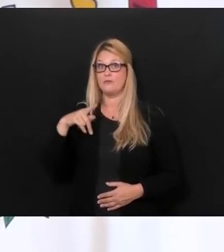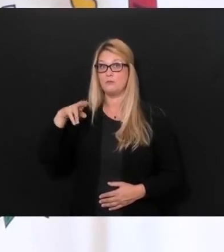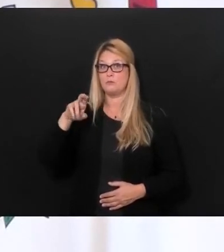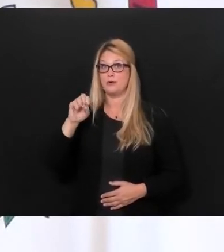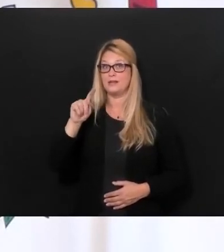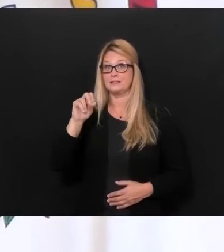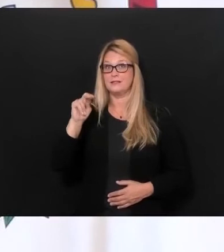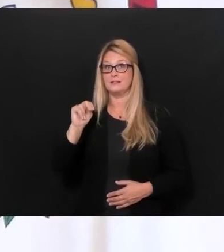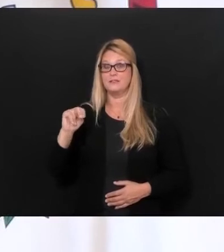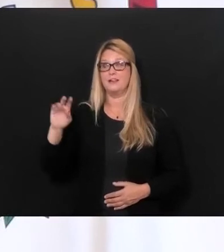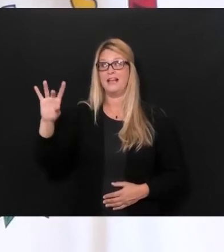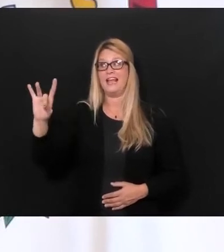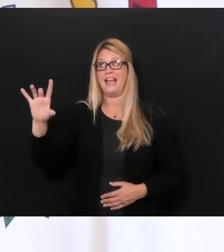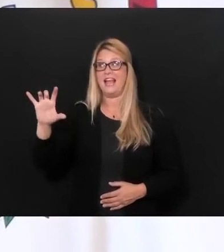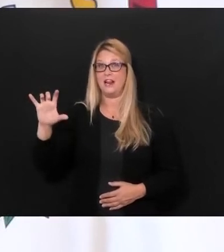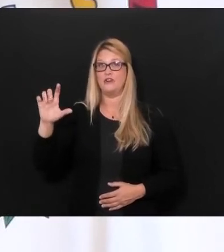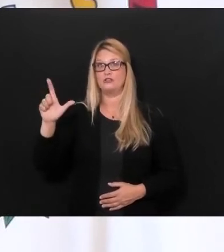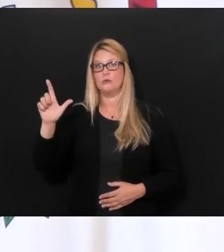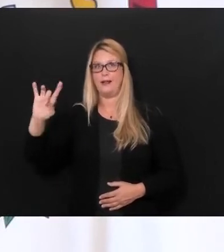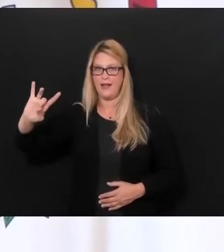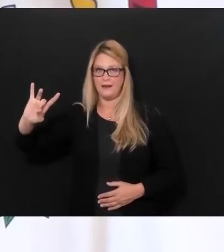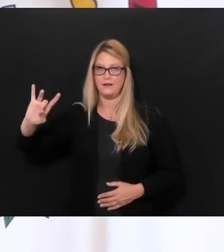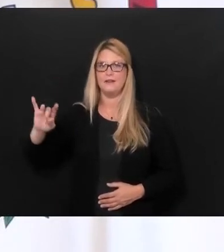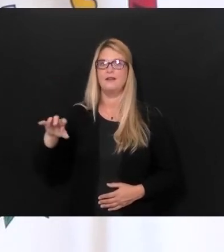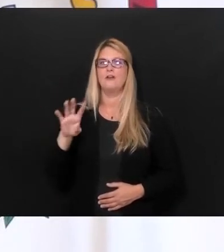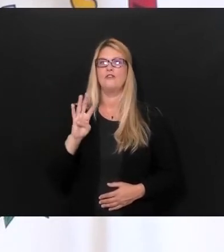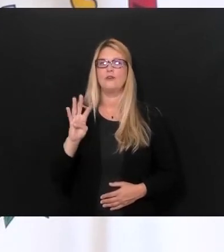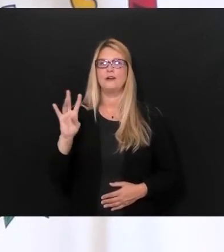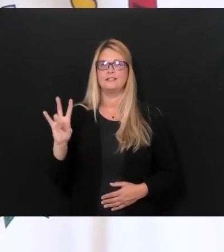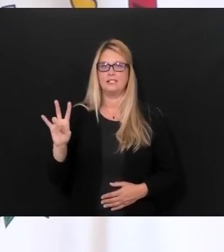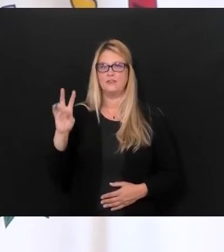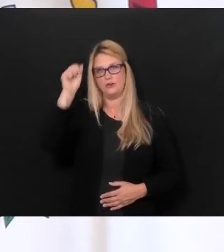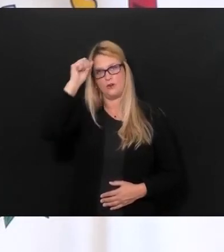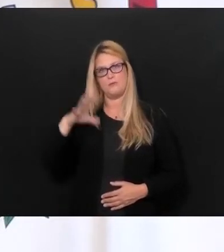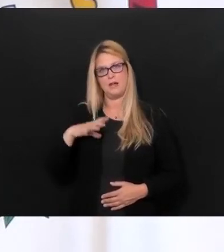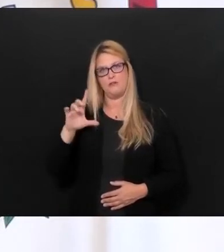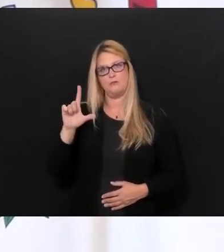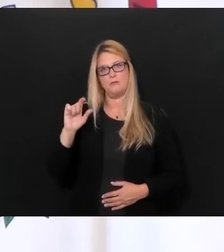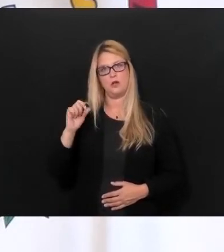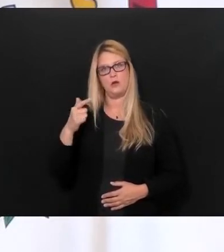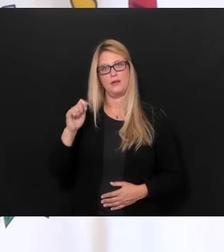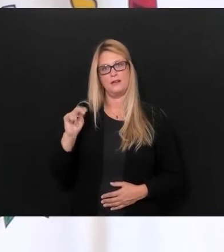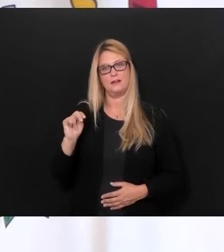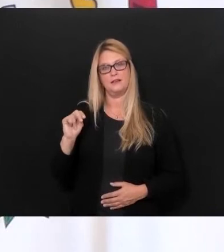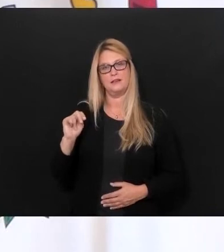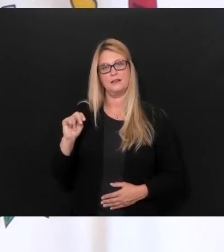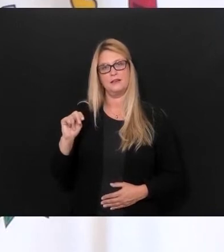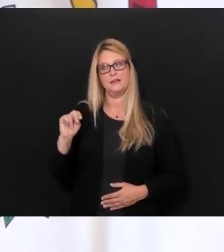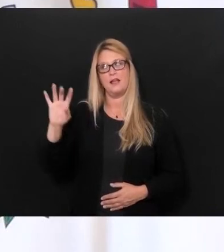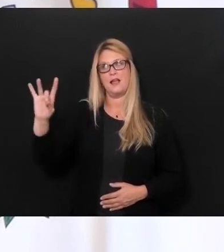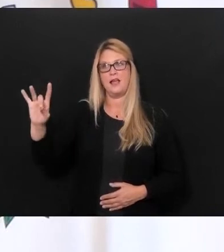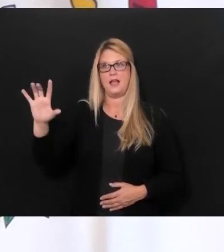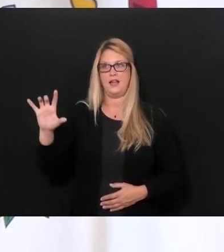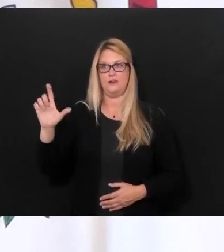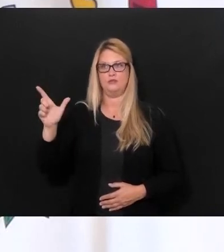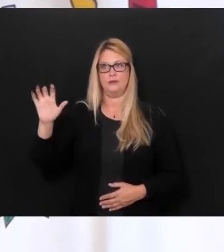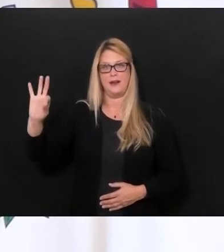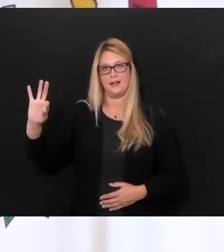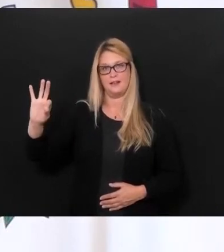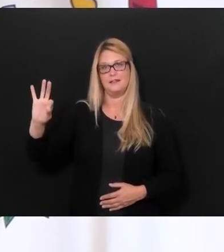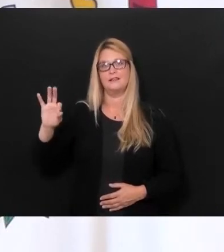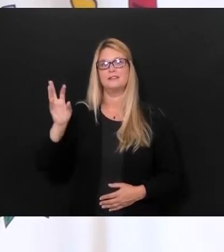Preston County. The 828th death, a 47-year-old male from Logan County. The 829th